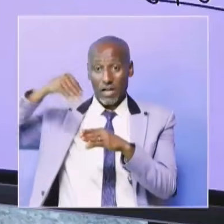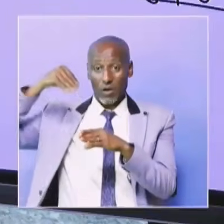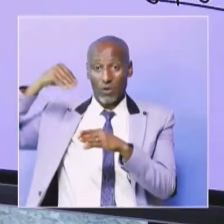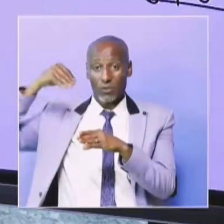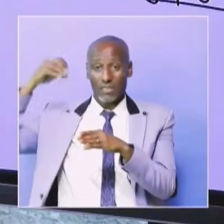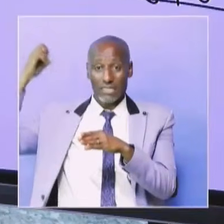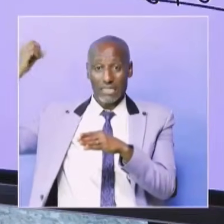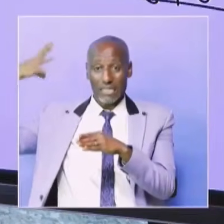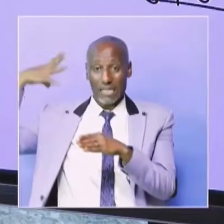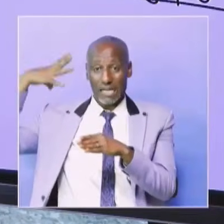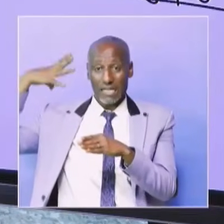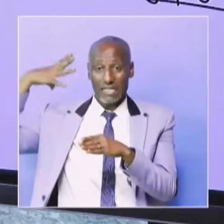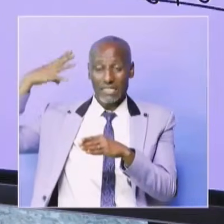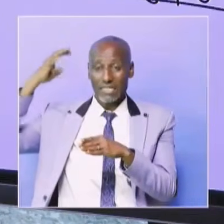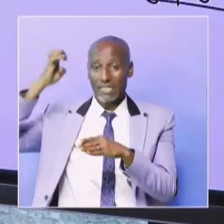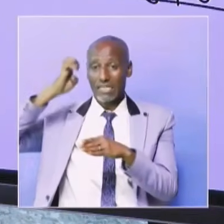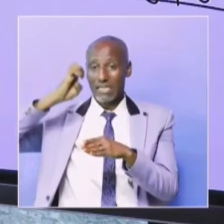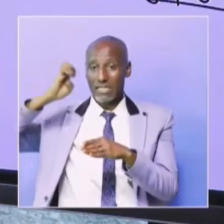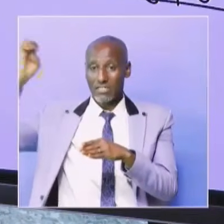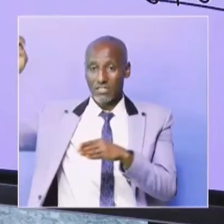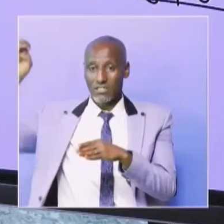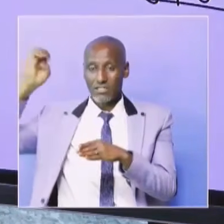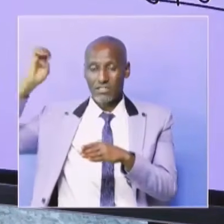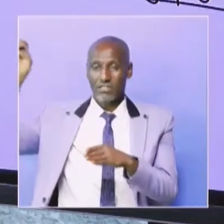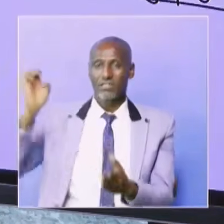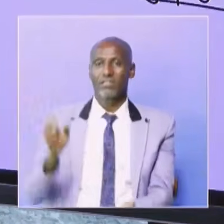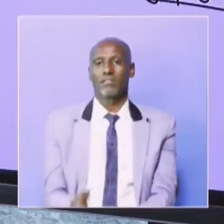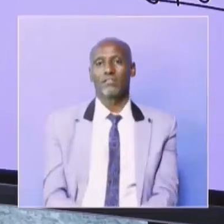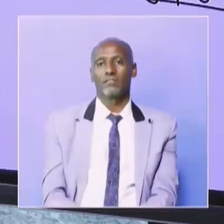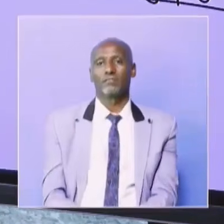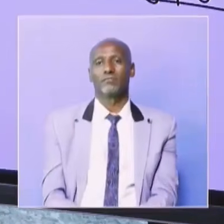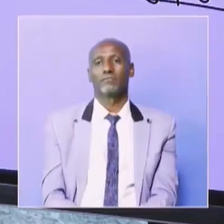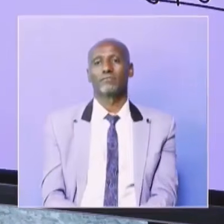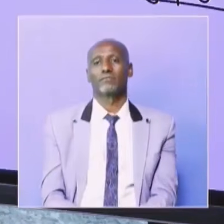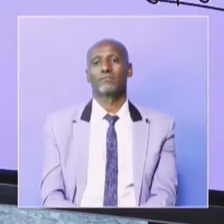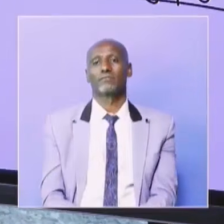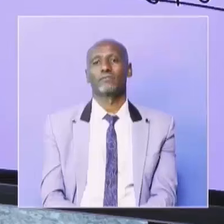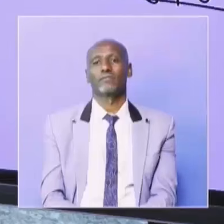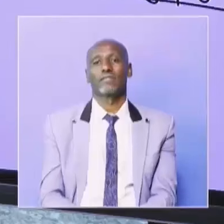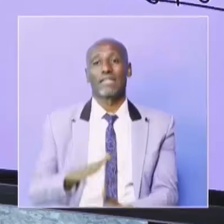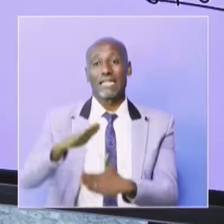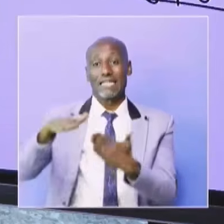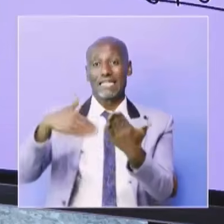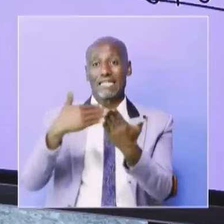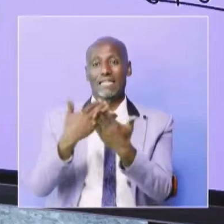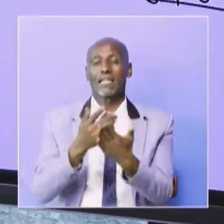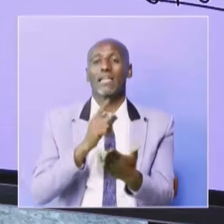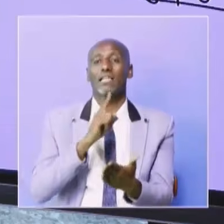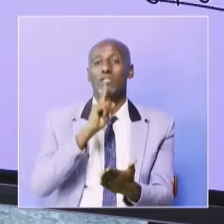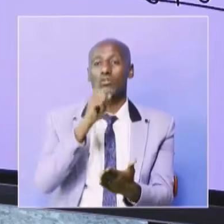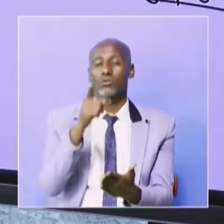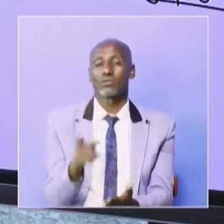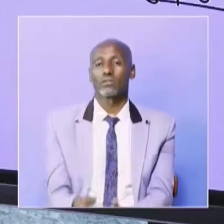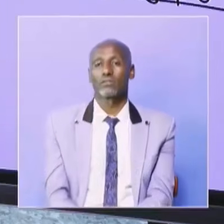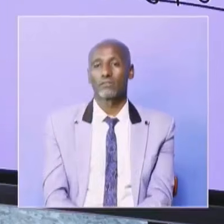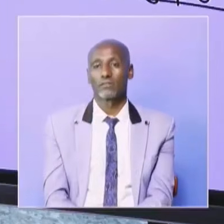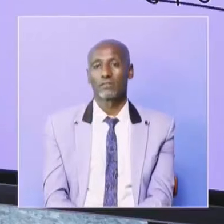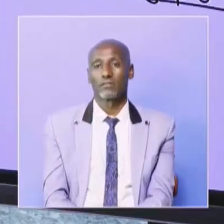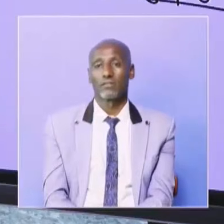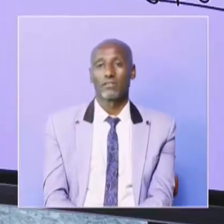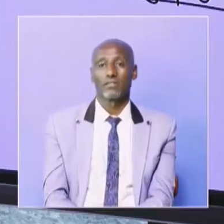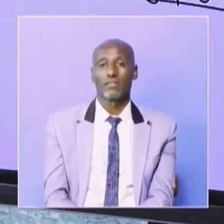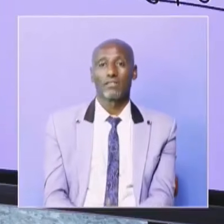first comes out by the direction of, very good. So that is what? General truth. The reverse is